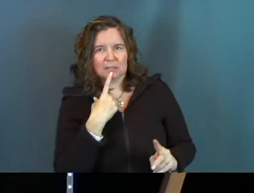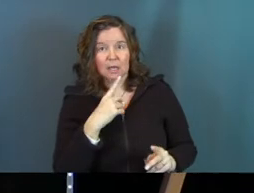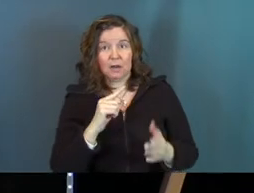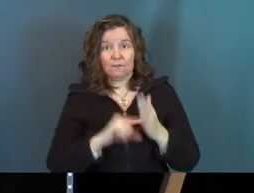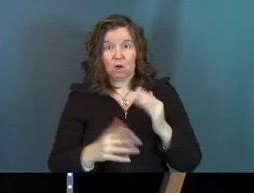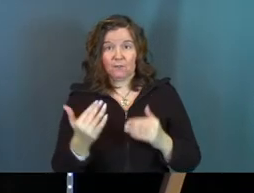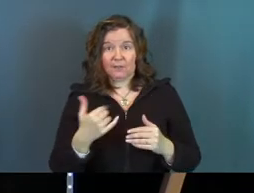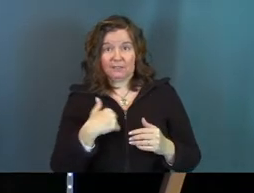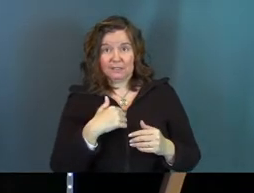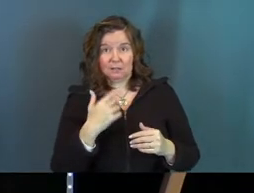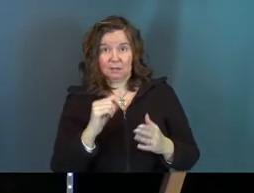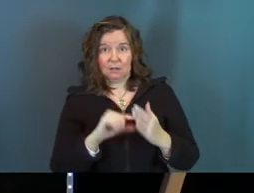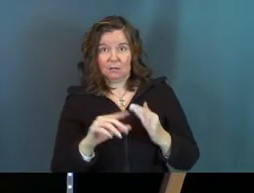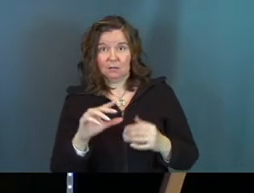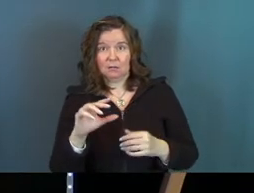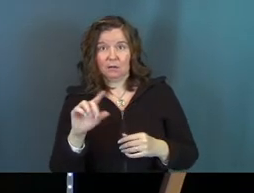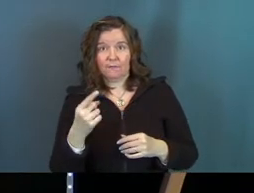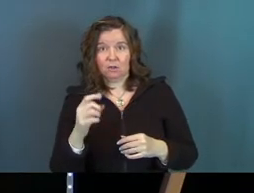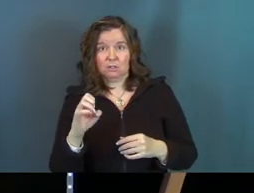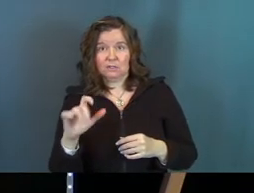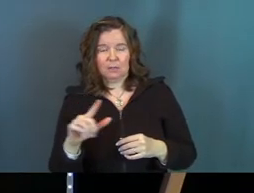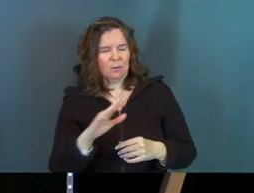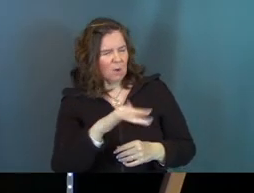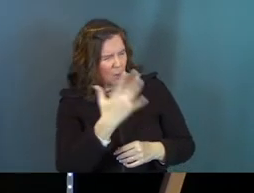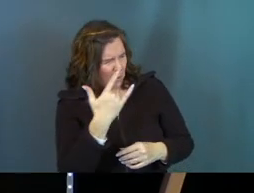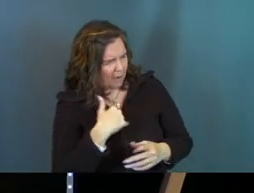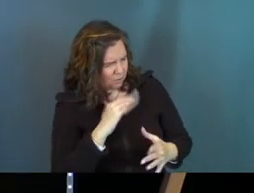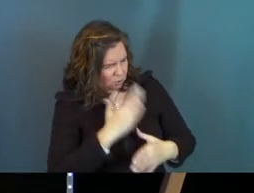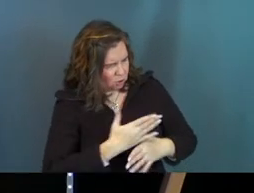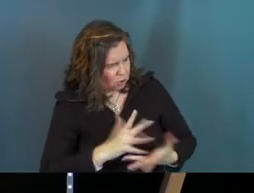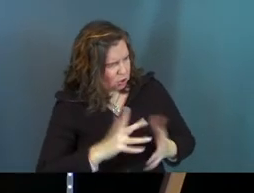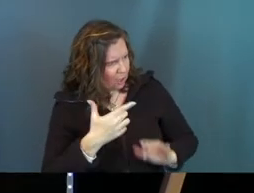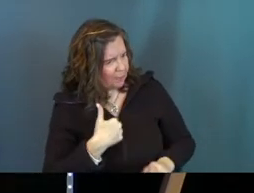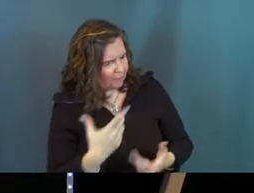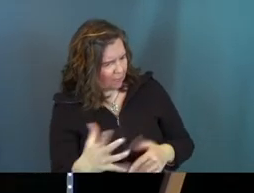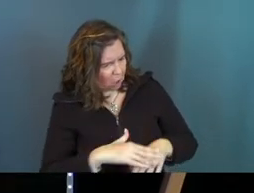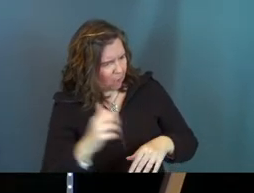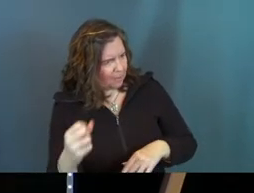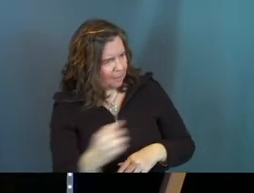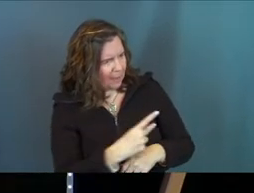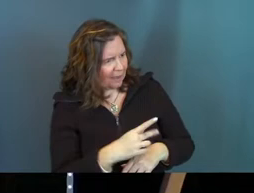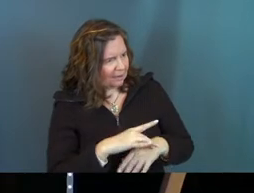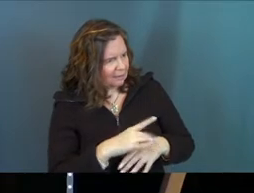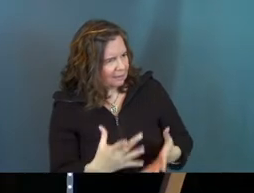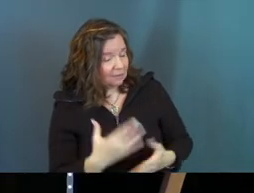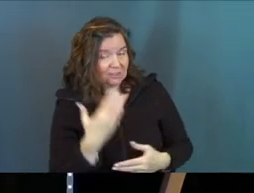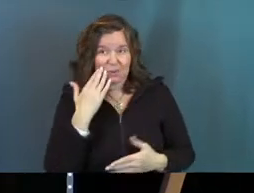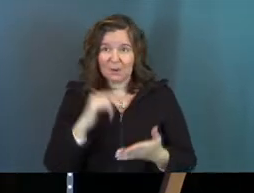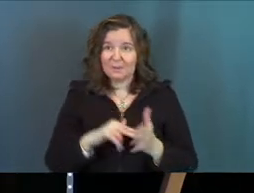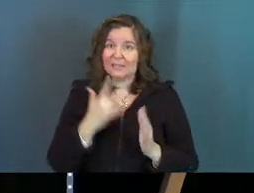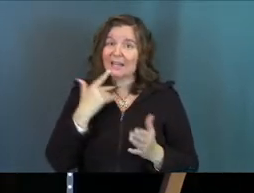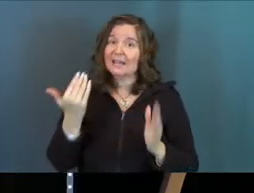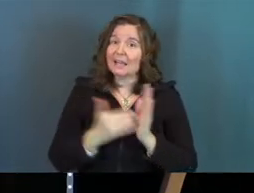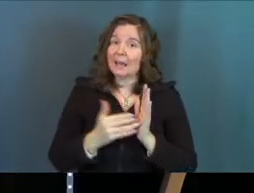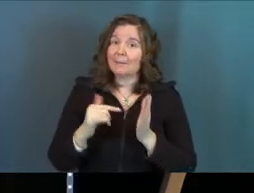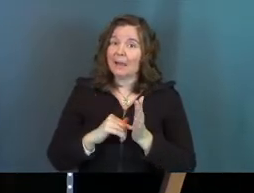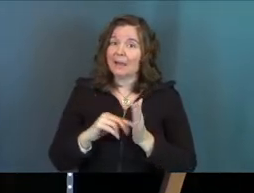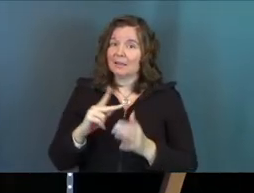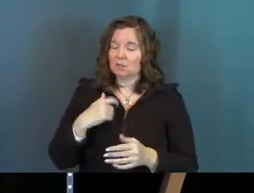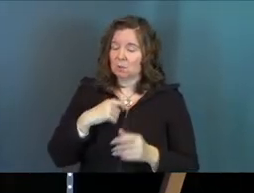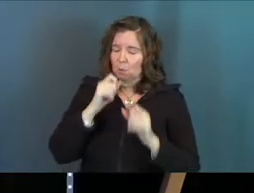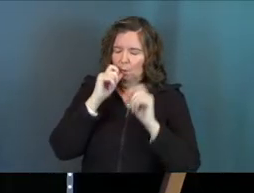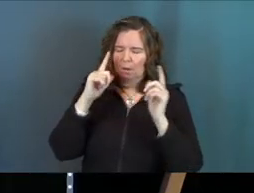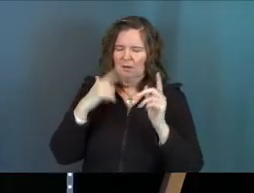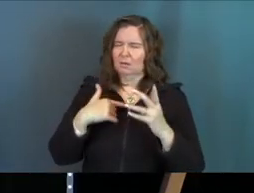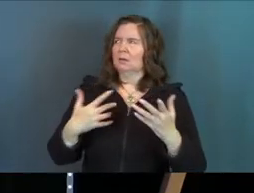in verse 15 of 1 Samuel 28. He says, why have you disturbed me by calling me back? You know what I'm saying? Again, back to like a nap. You ever wake